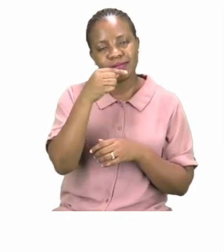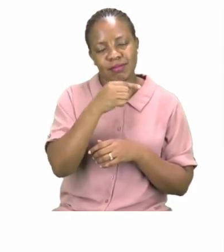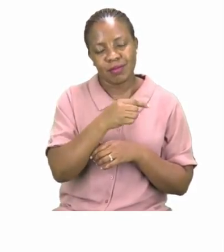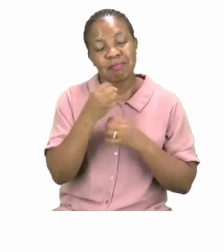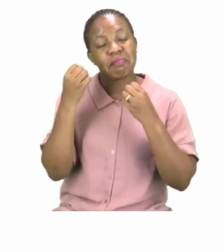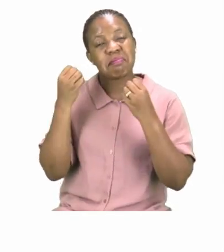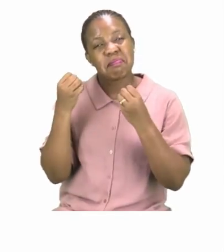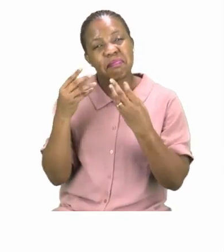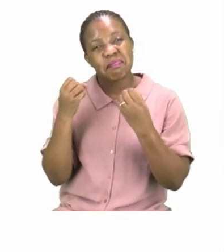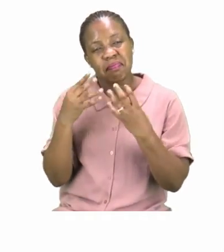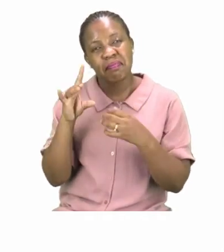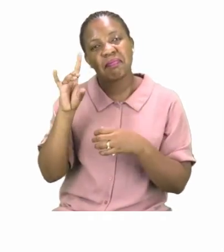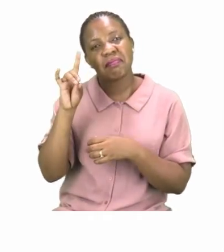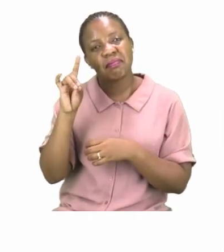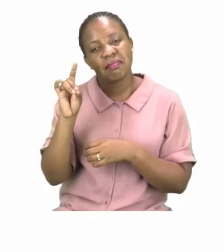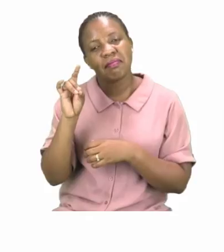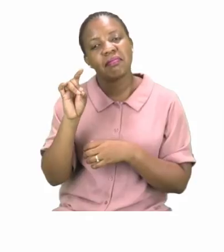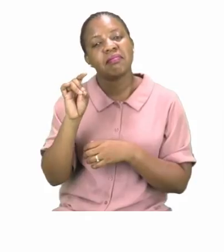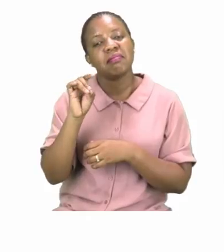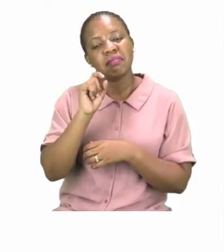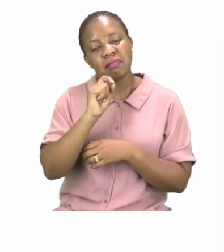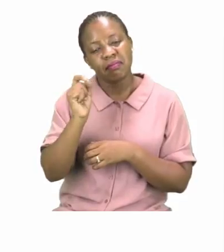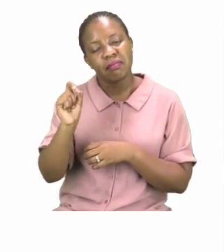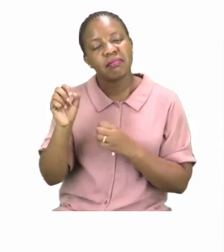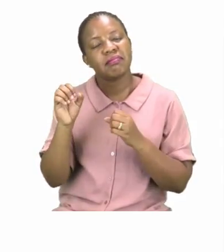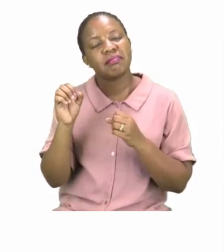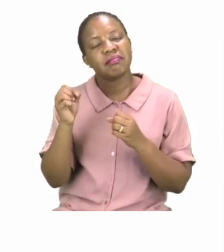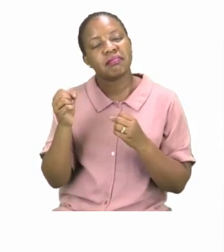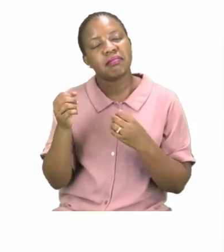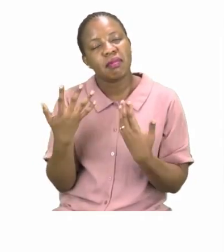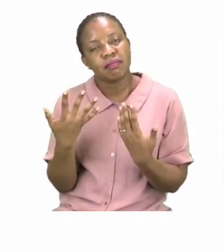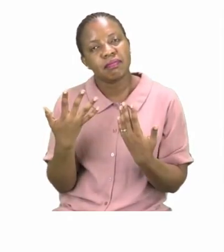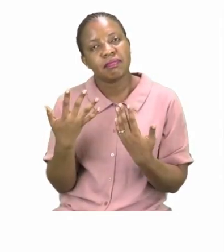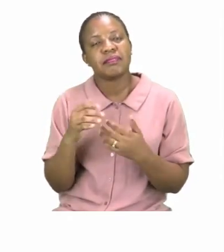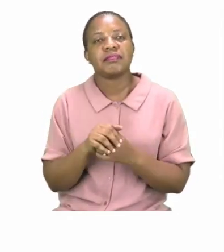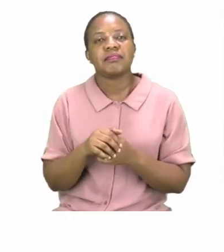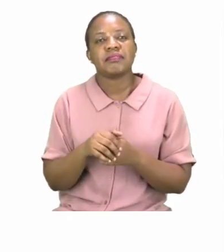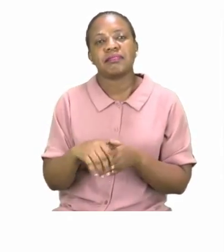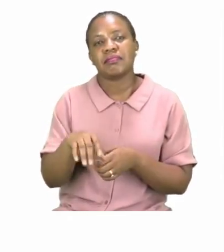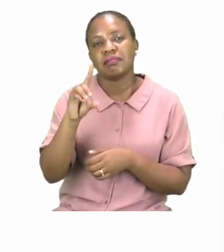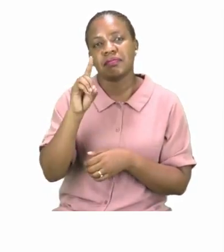I'm going to write the word dog with an S at the end.